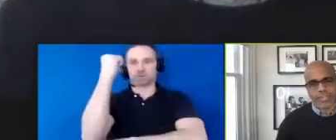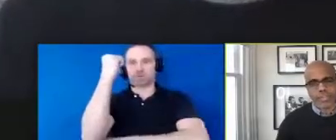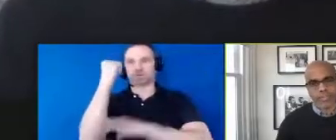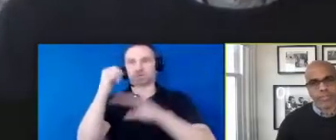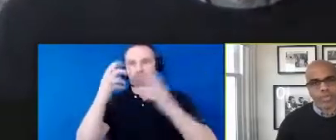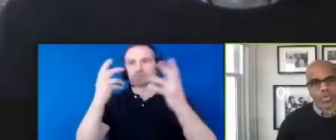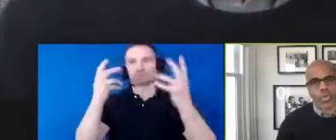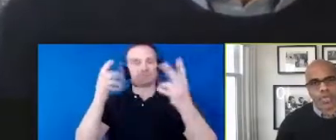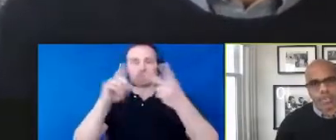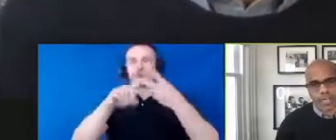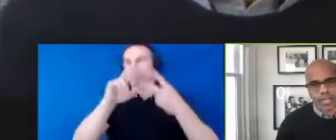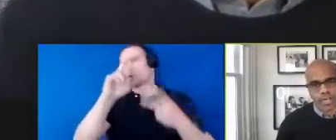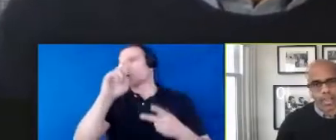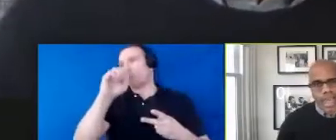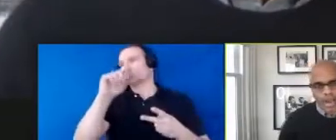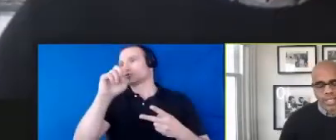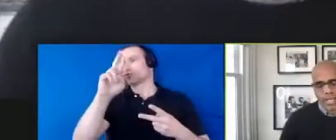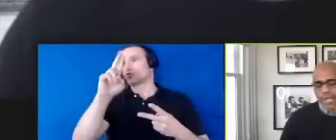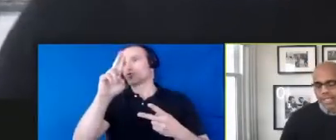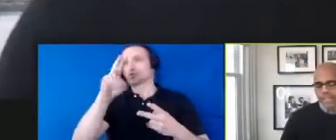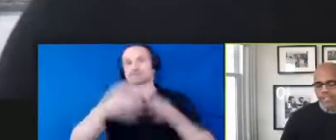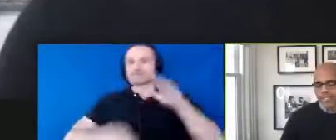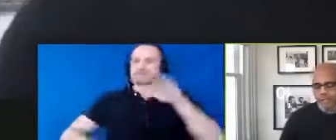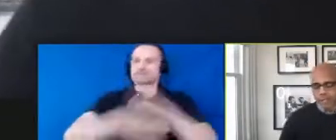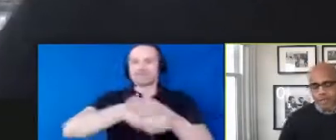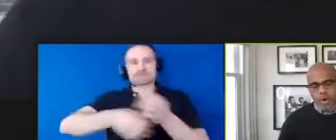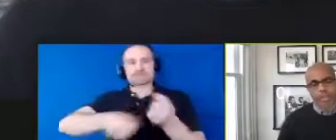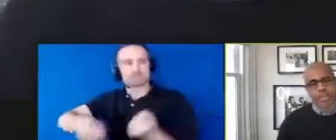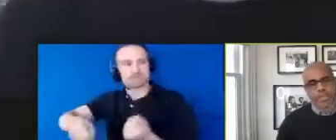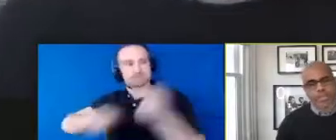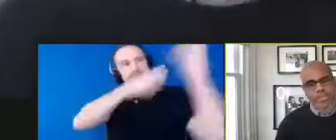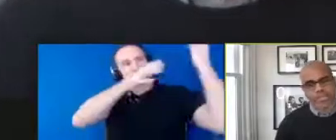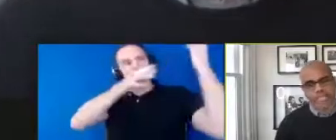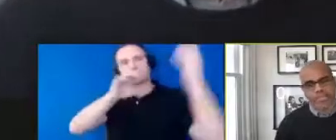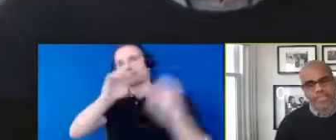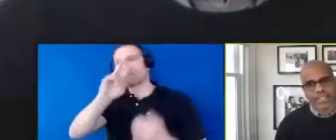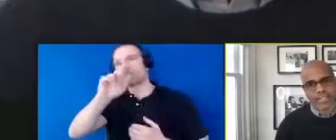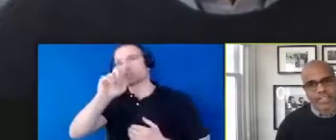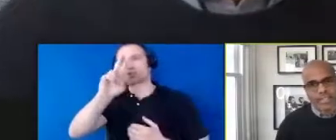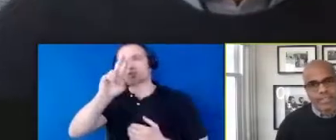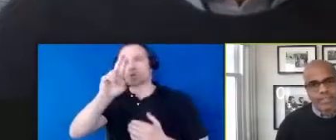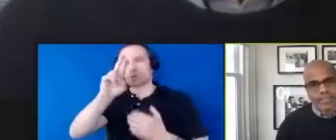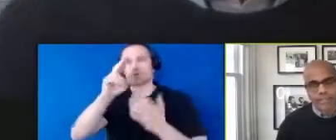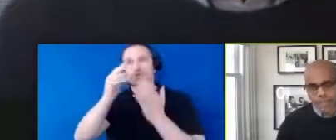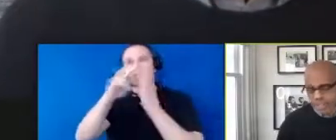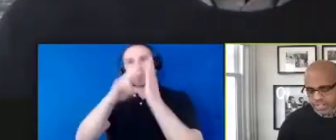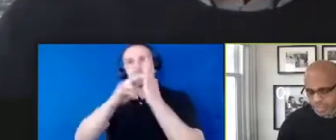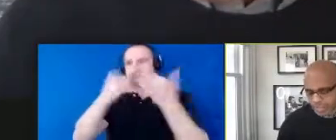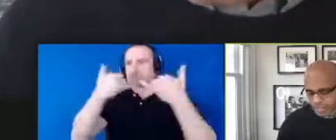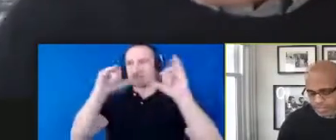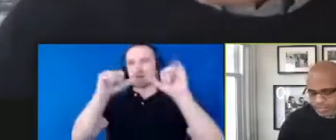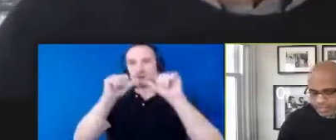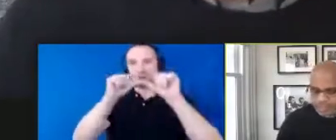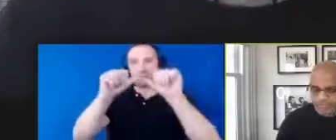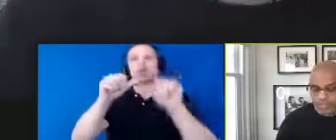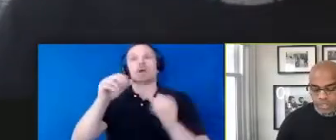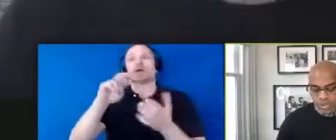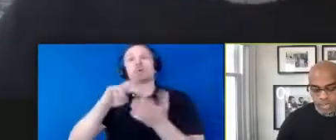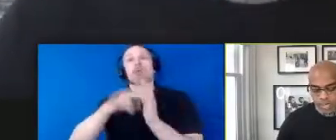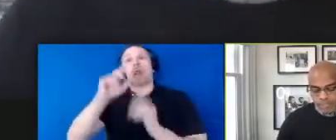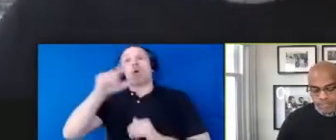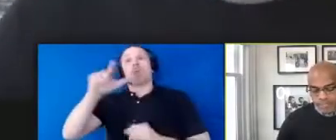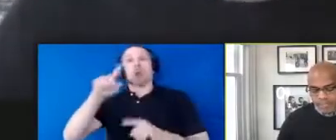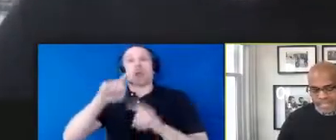renter eviction moratorium is going to come back online. So people won't be able to get evicted for at least another few months.